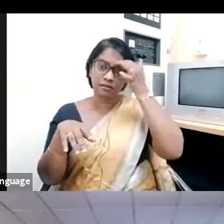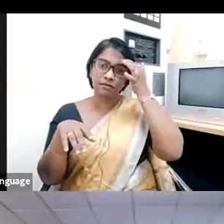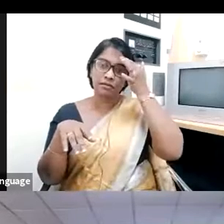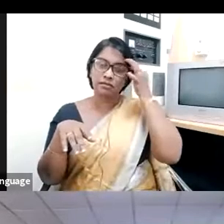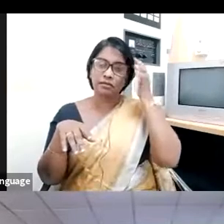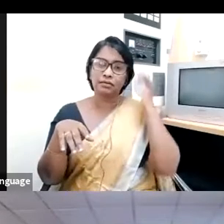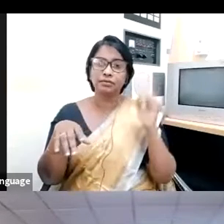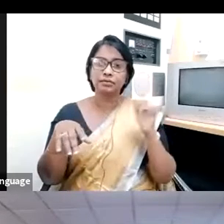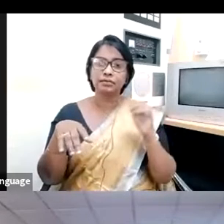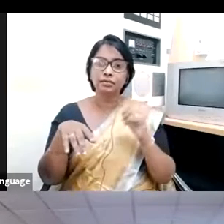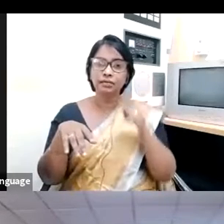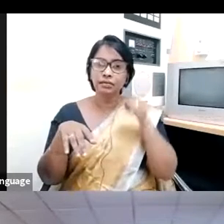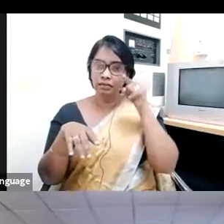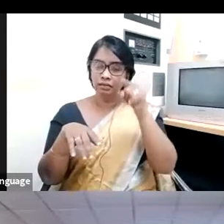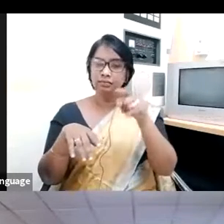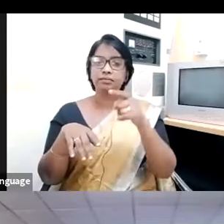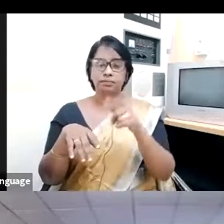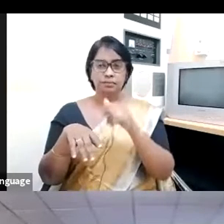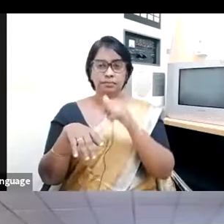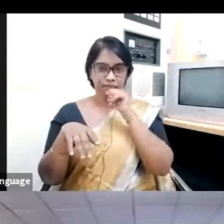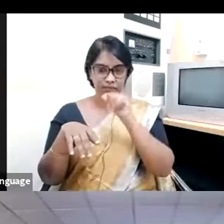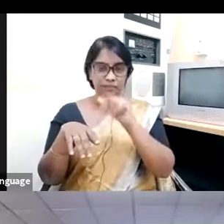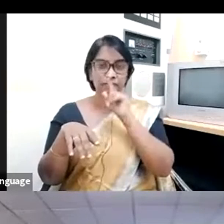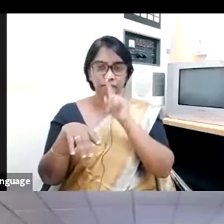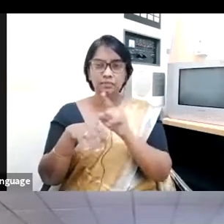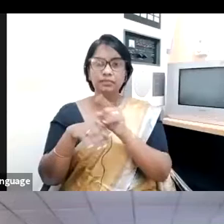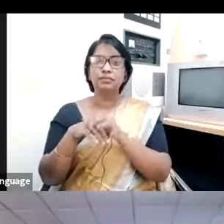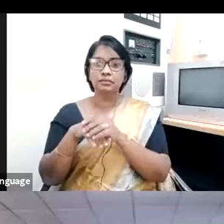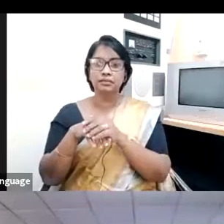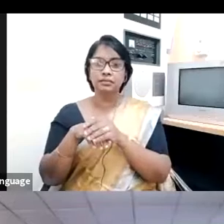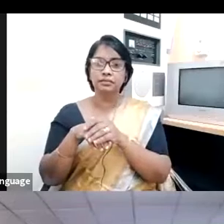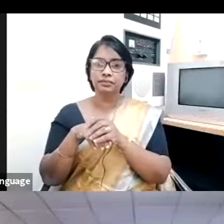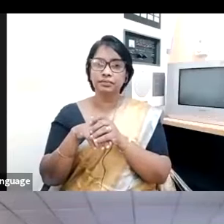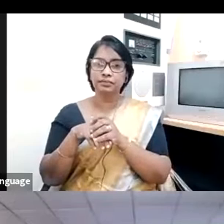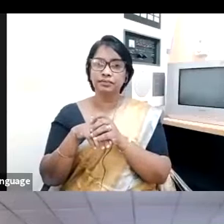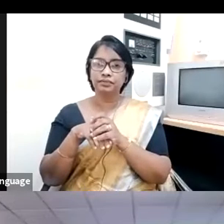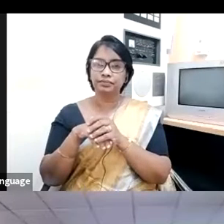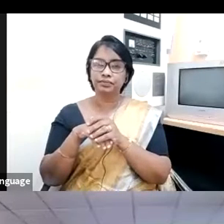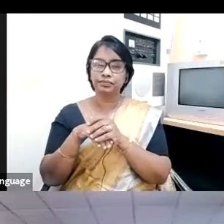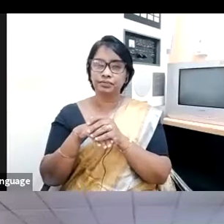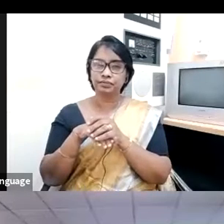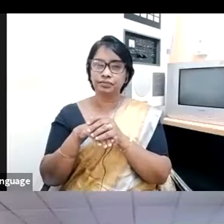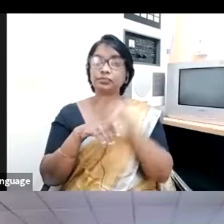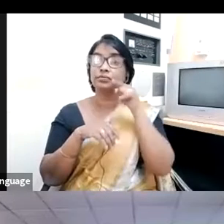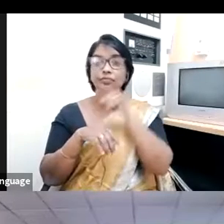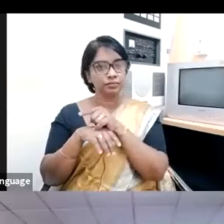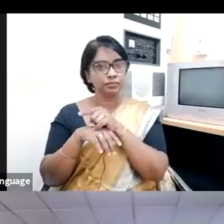get to the last minute is to say, understand the word science-led.